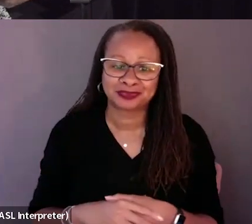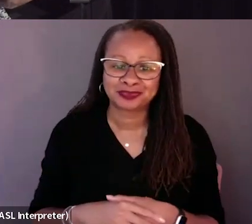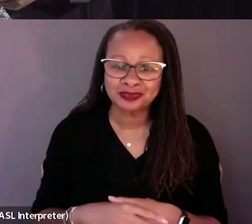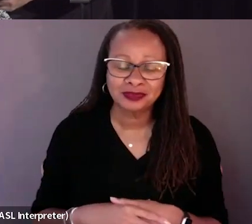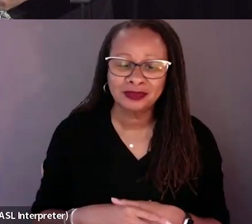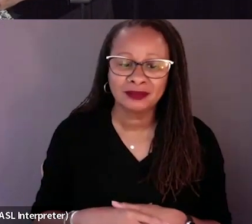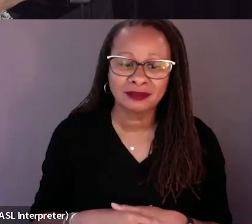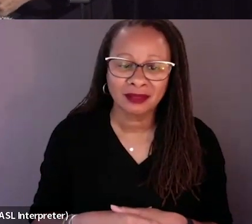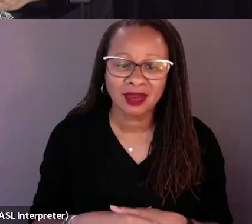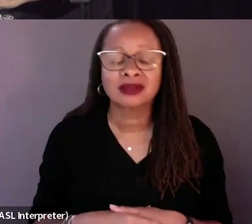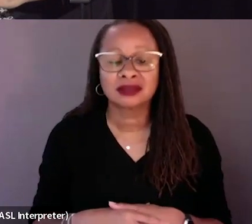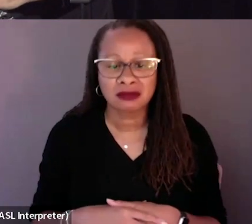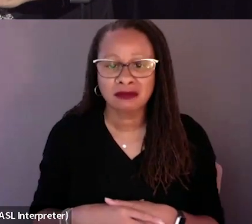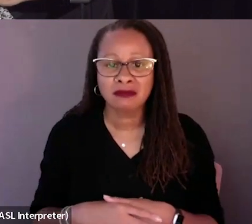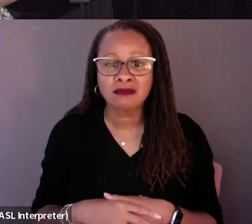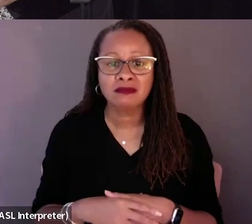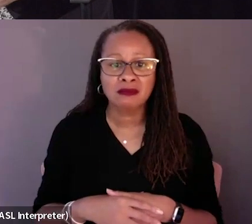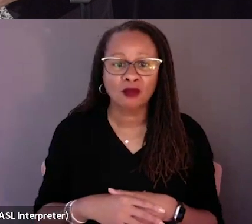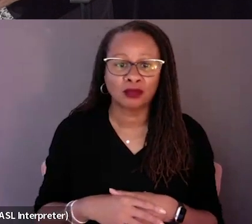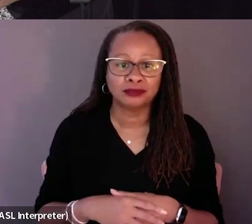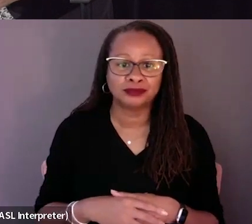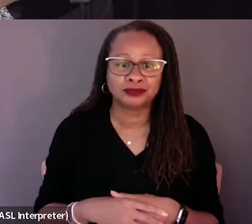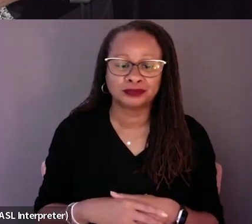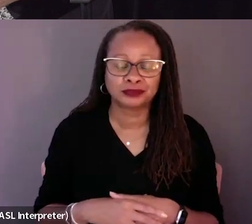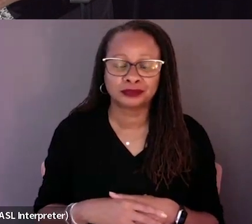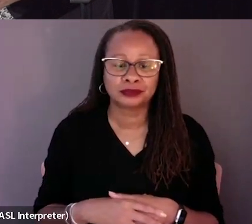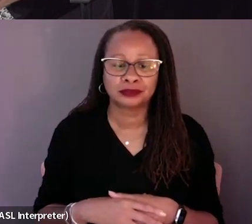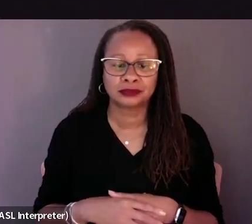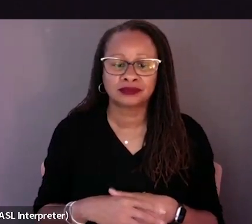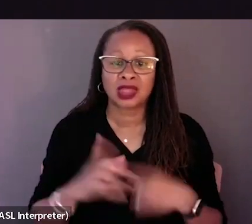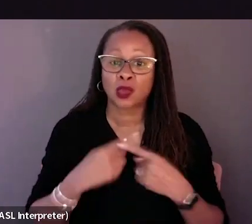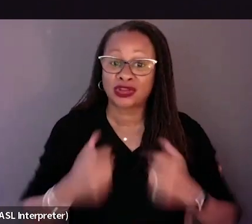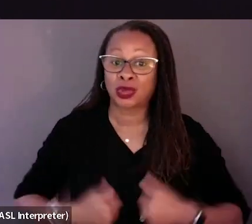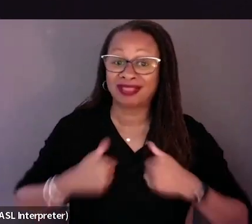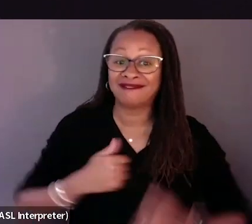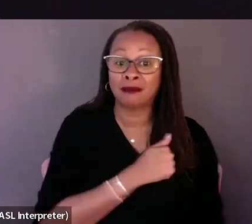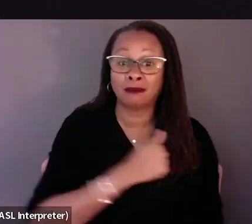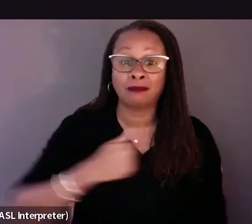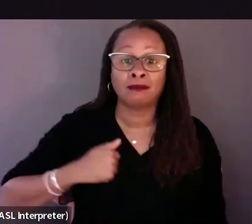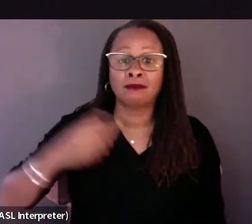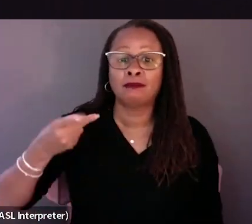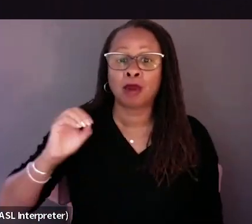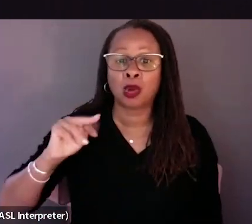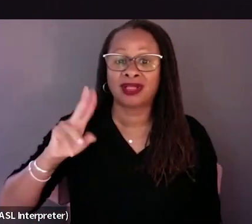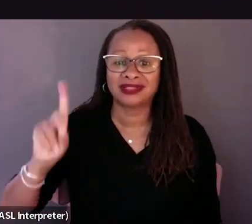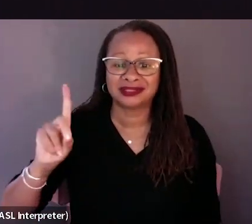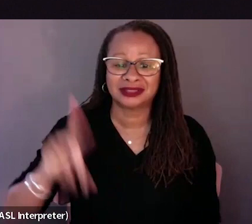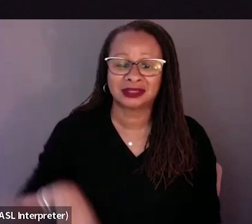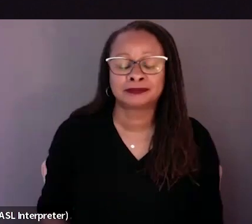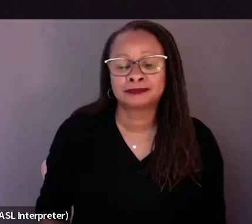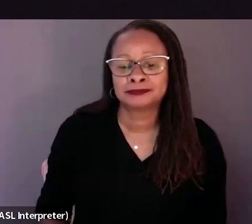like when you are living in Poland, it's like a shop